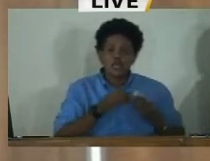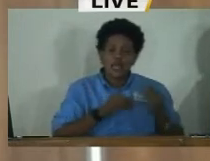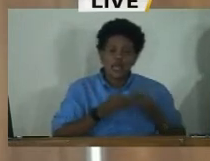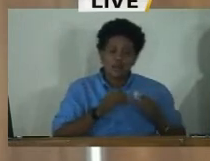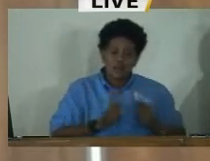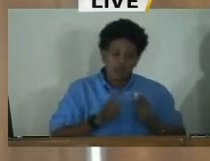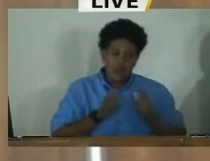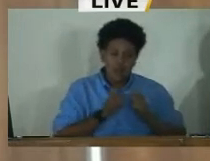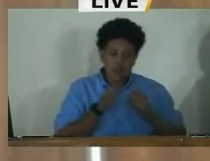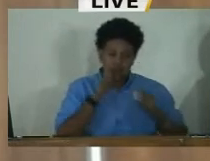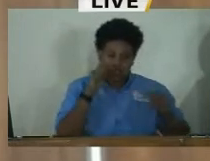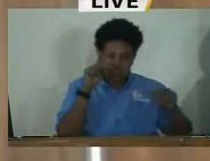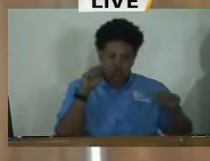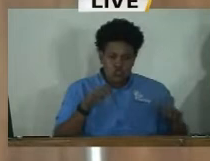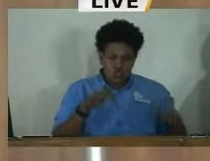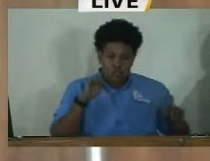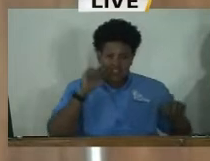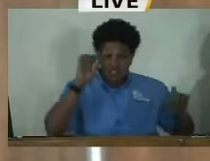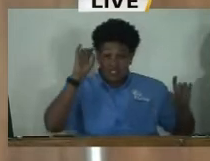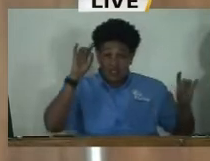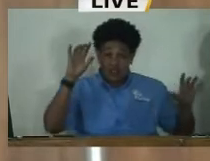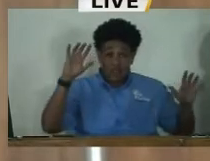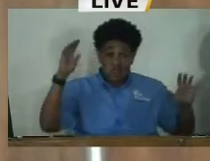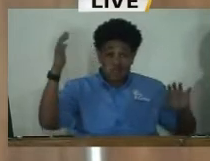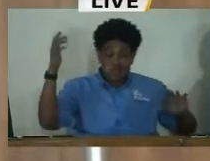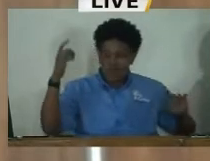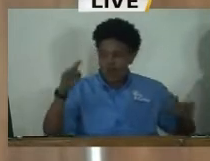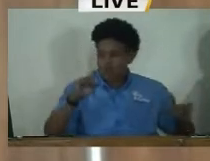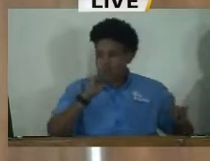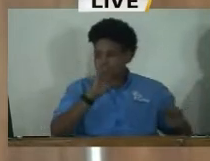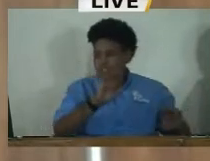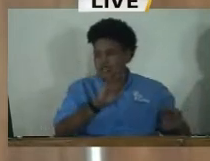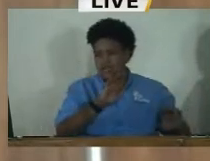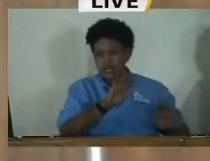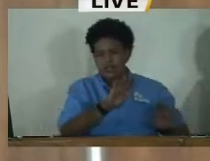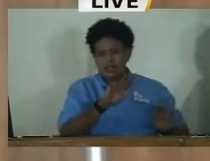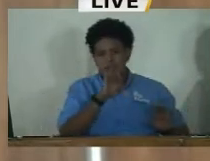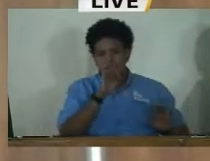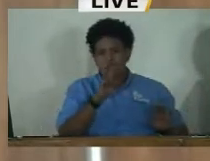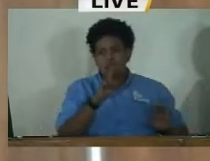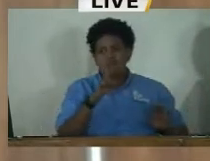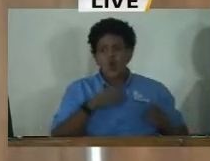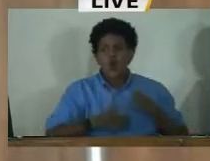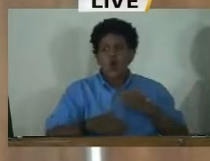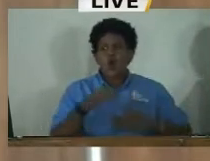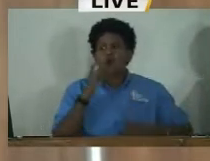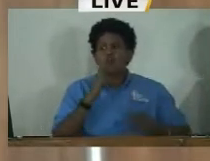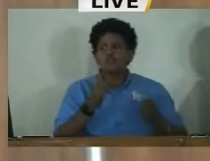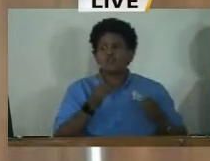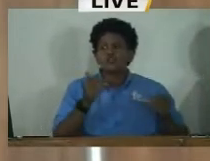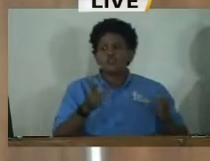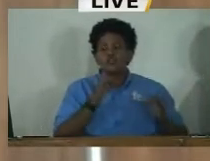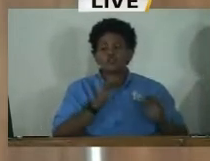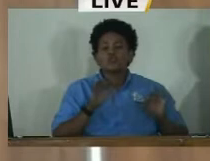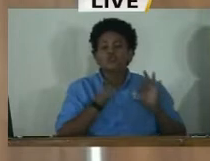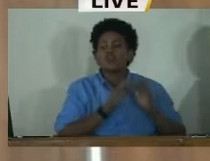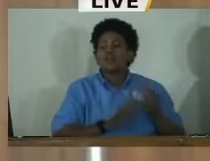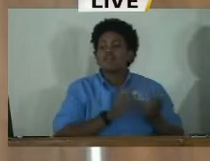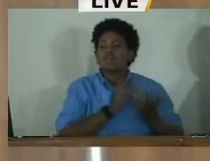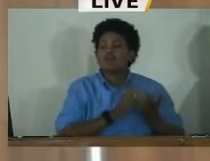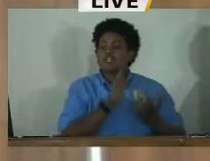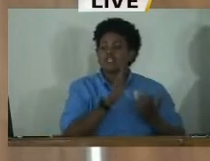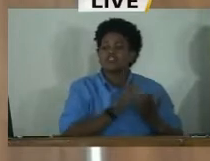with a sudden catastrophic blow, their palpable hunger for solutions relevant to their